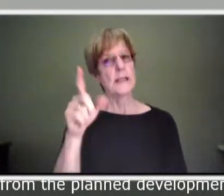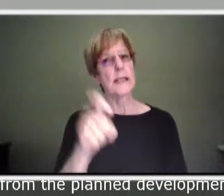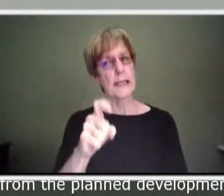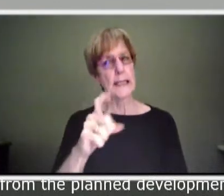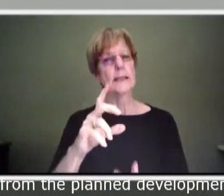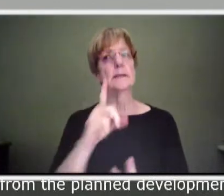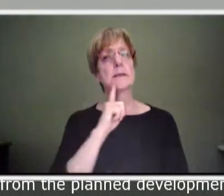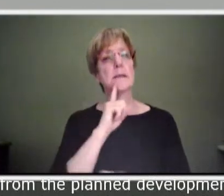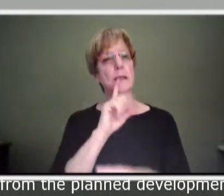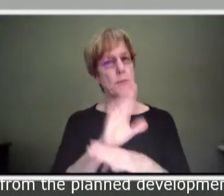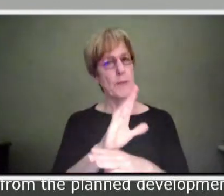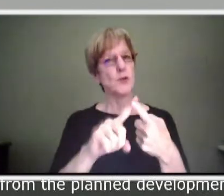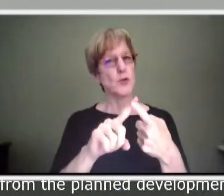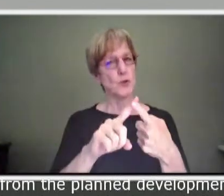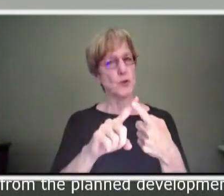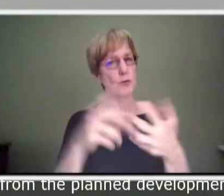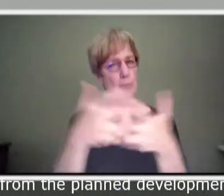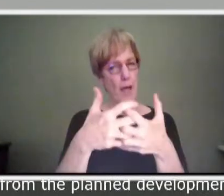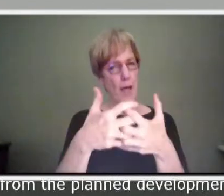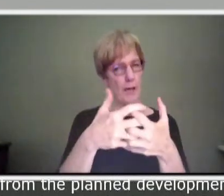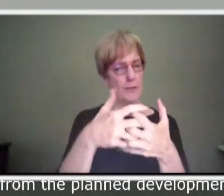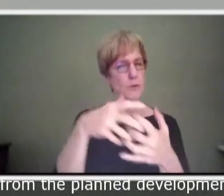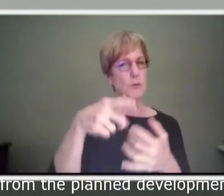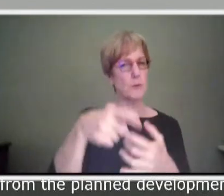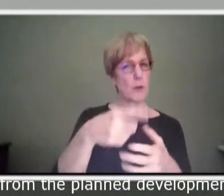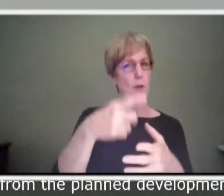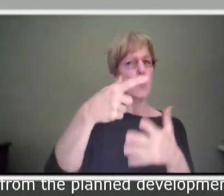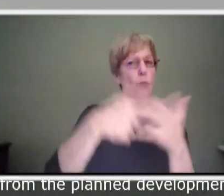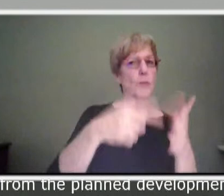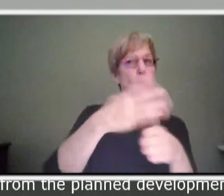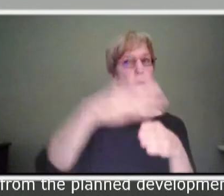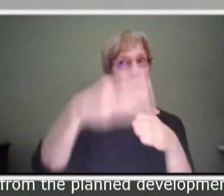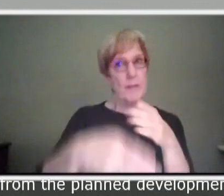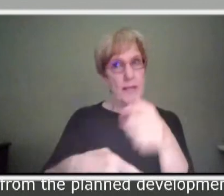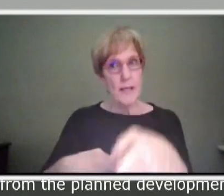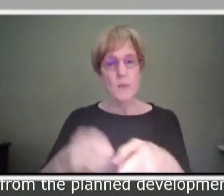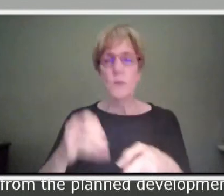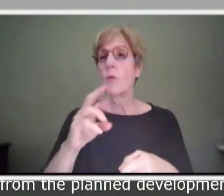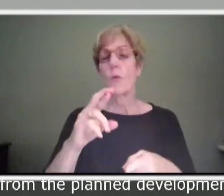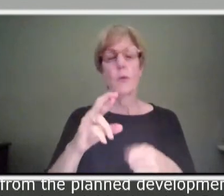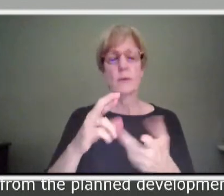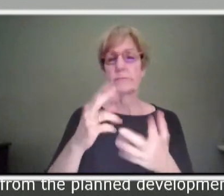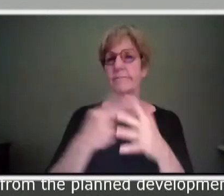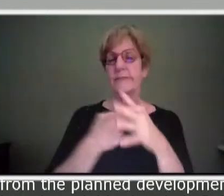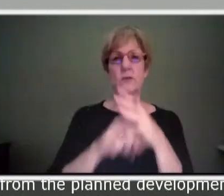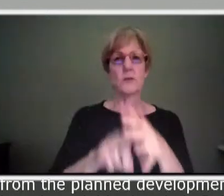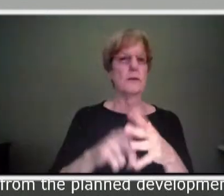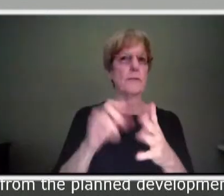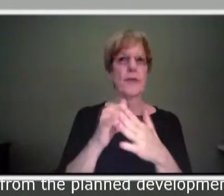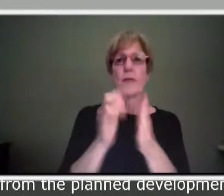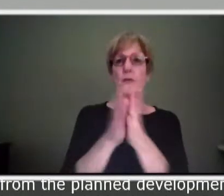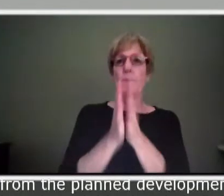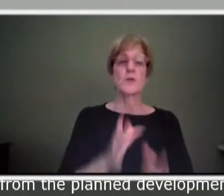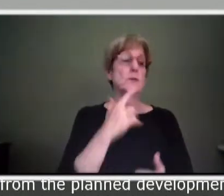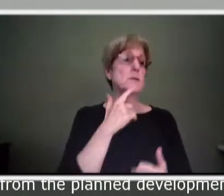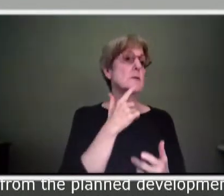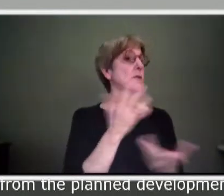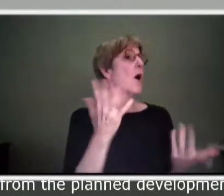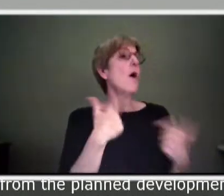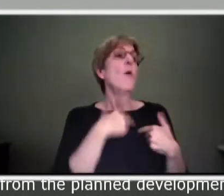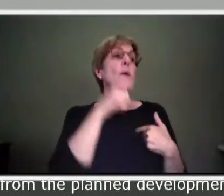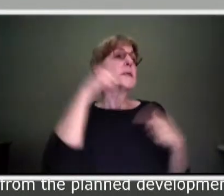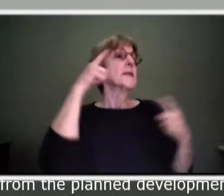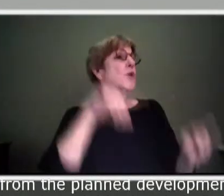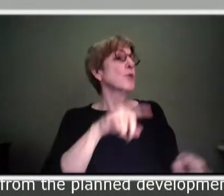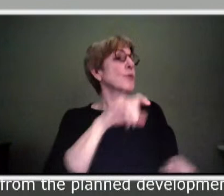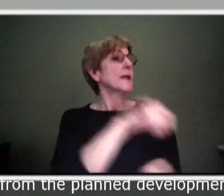commitments to really match up to what the outcomes are. Otherwise, we could get into a situation where the petitioner says, look, I didn't agree to these on